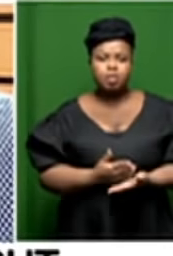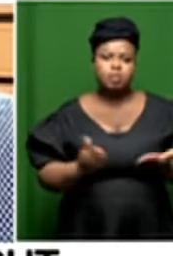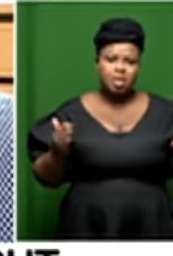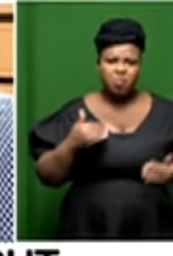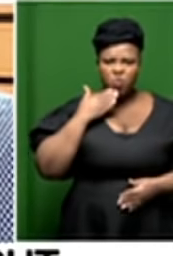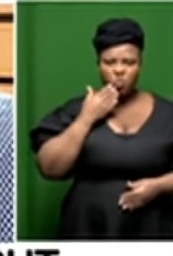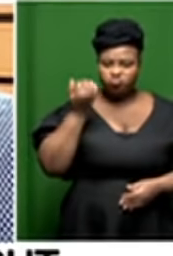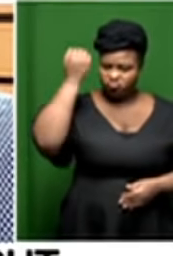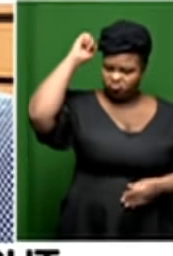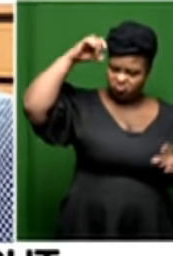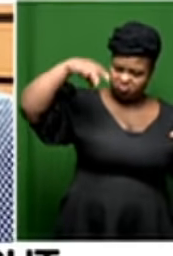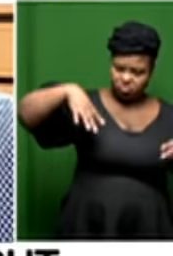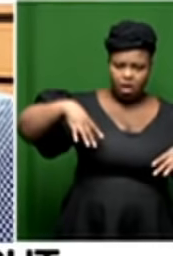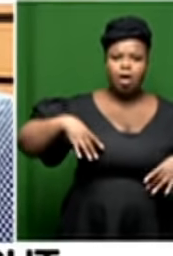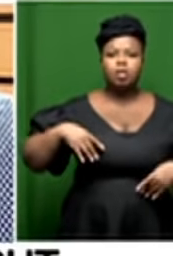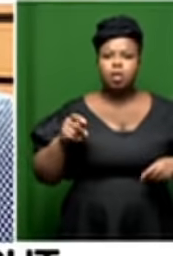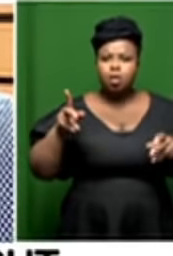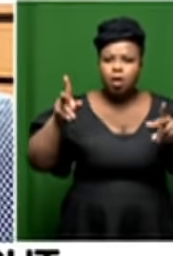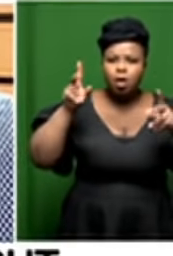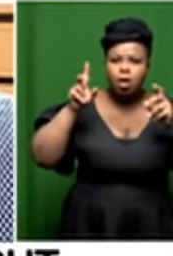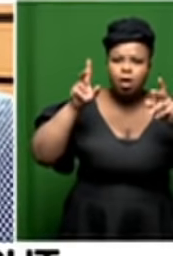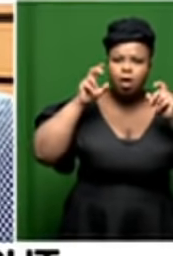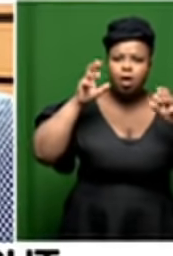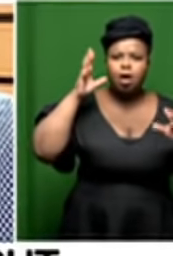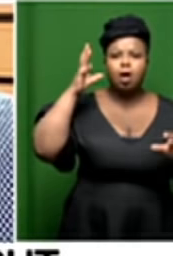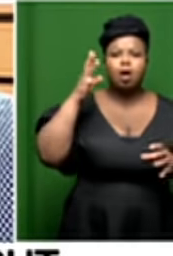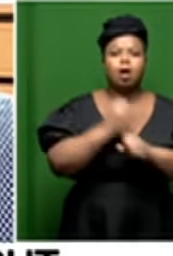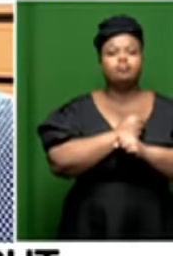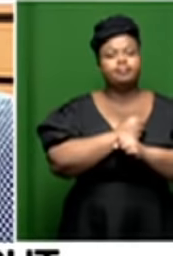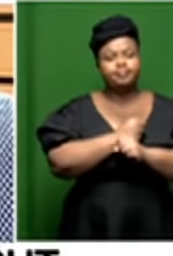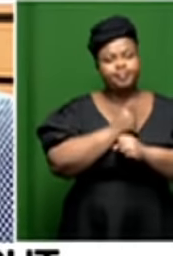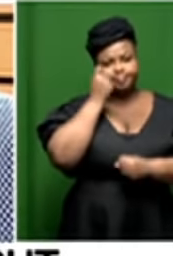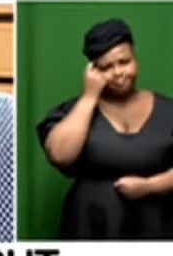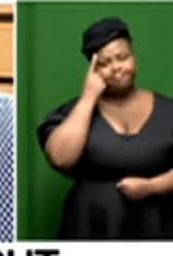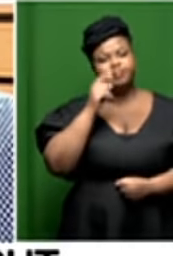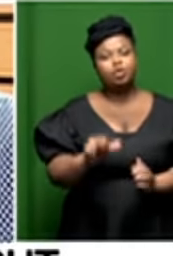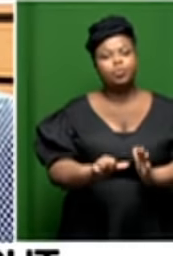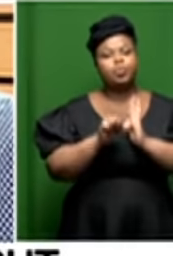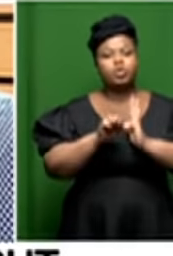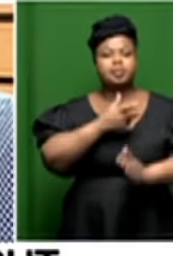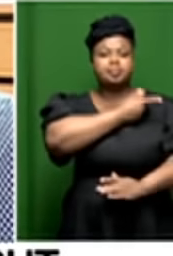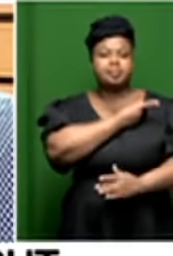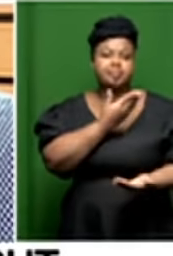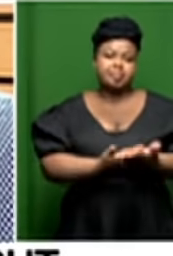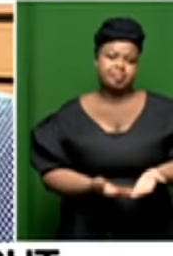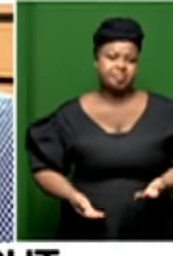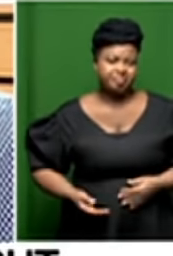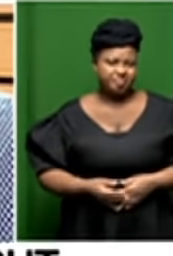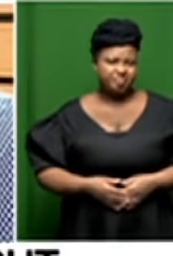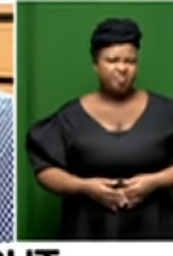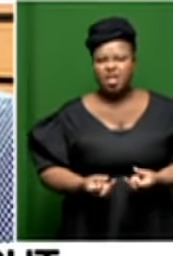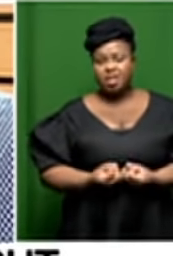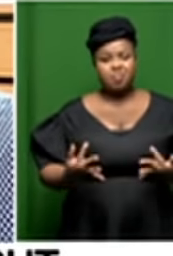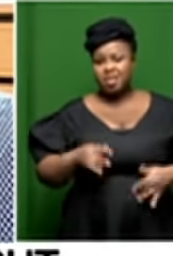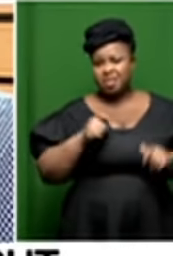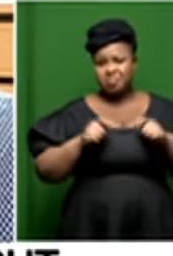perhaps hesitant to have a vaccine can understand, you know, why it is important. And, you know, the talk around this, and a lot of